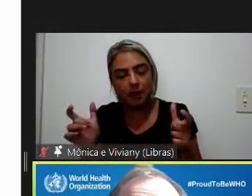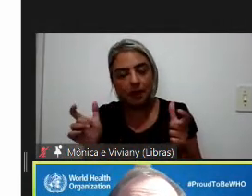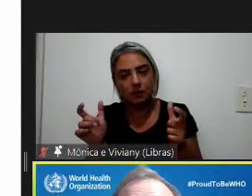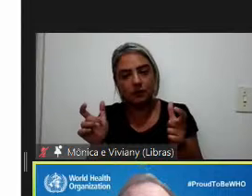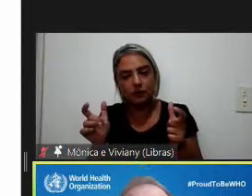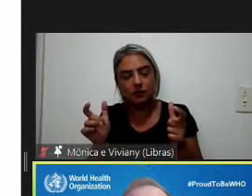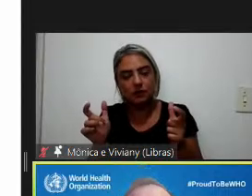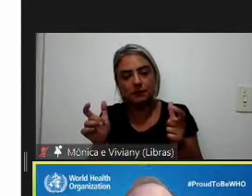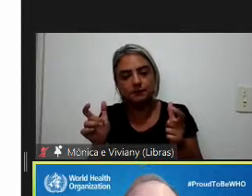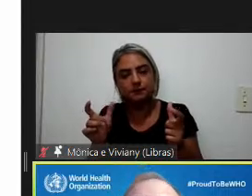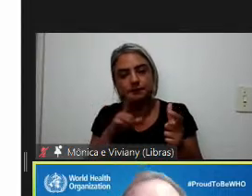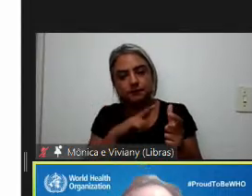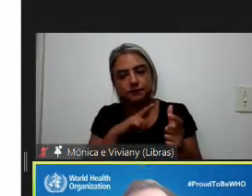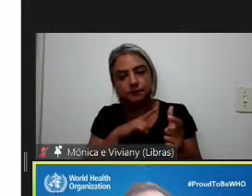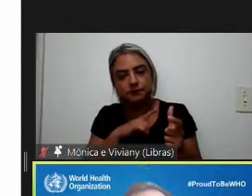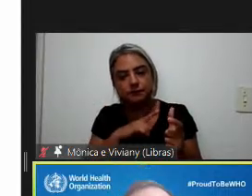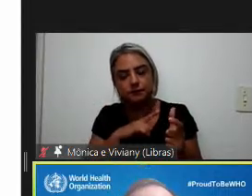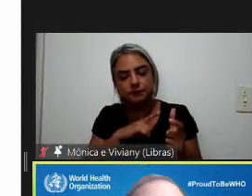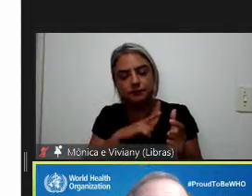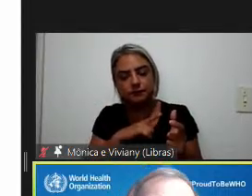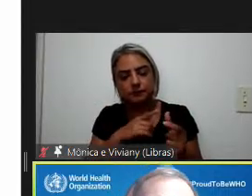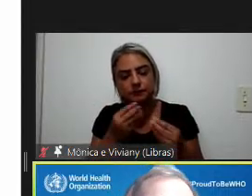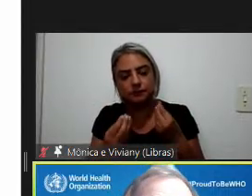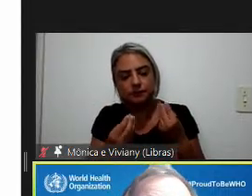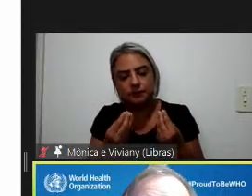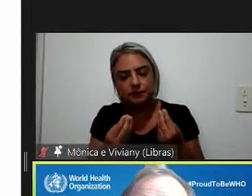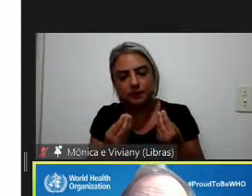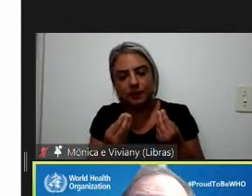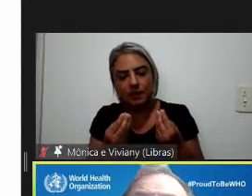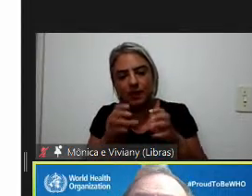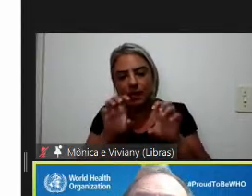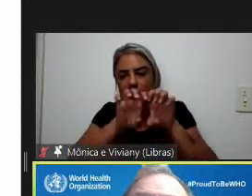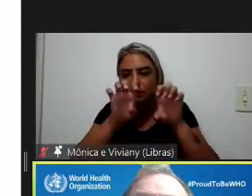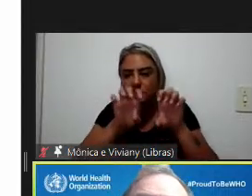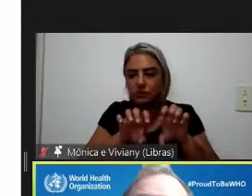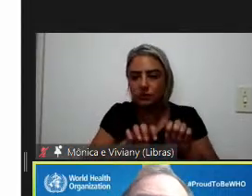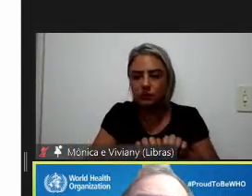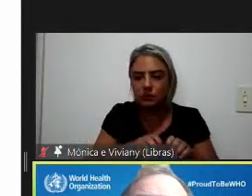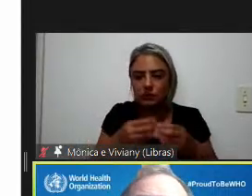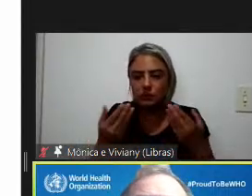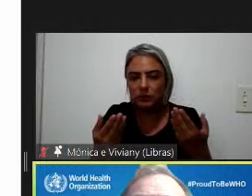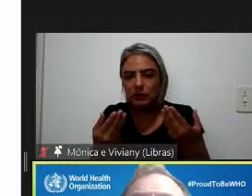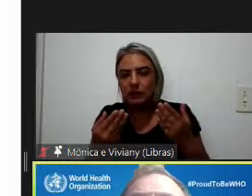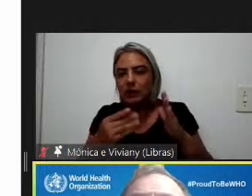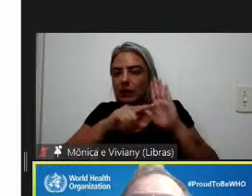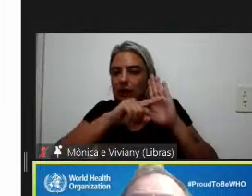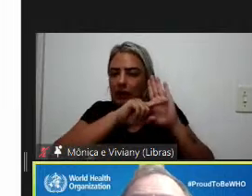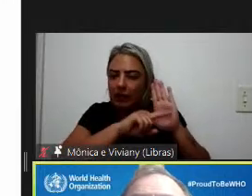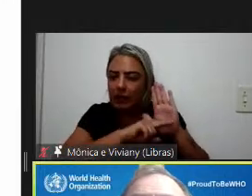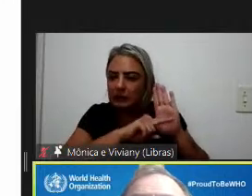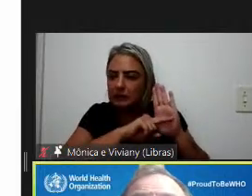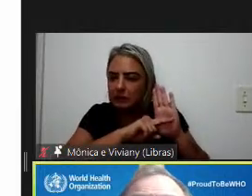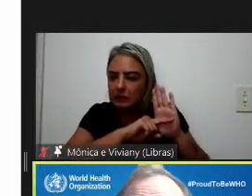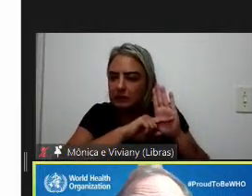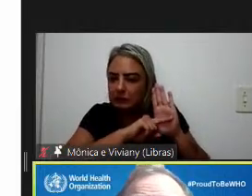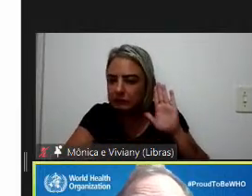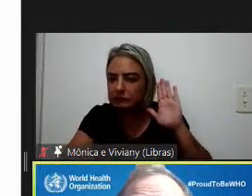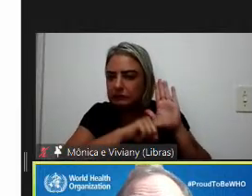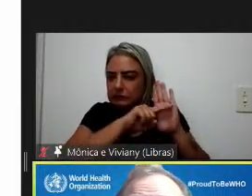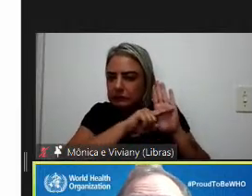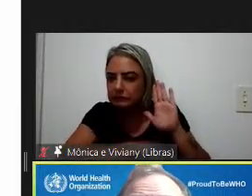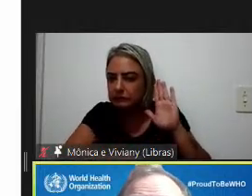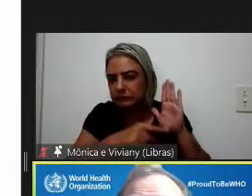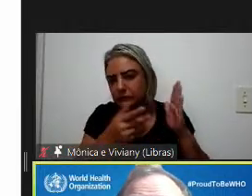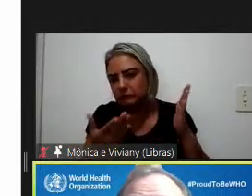certainly means, you know, a big negative impact on the capacity of the services to address malnutrition. And that